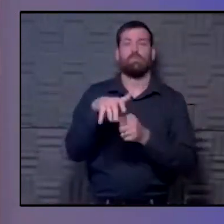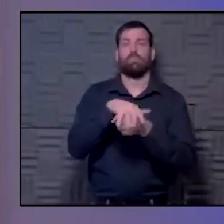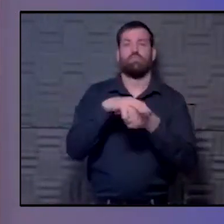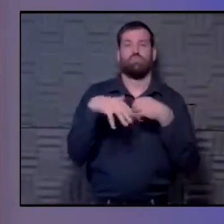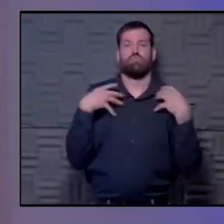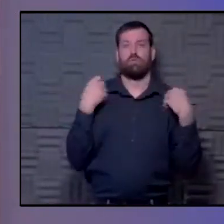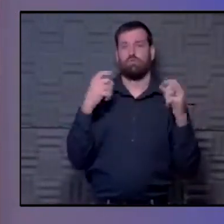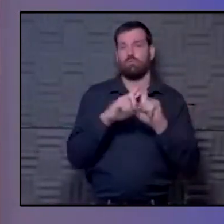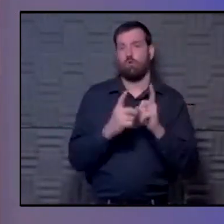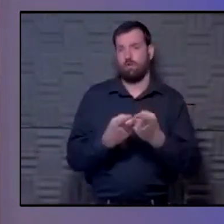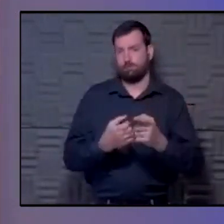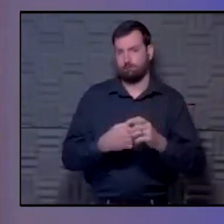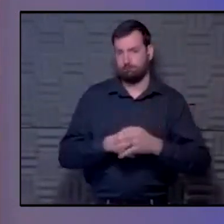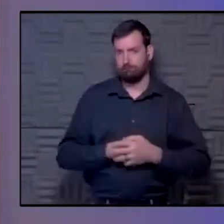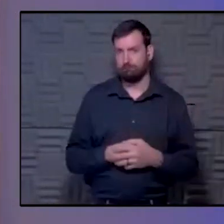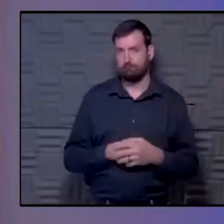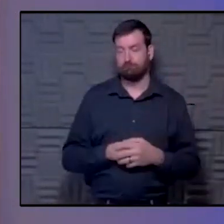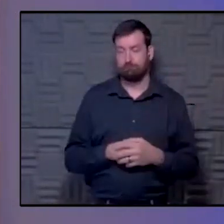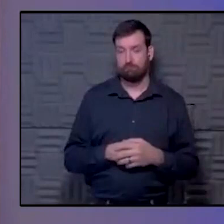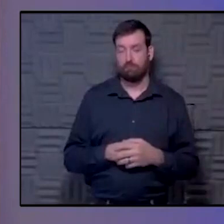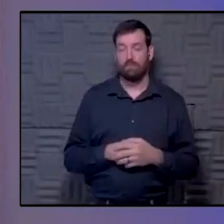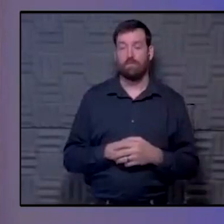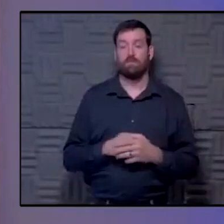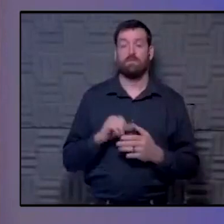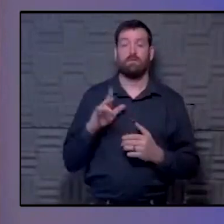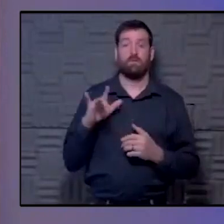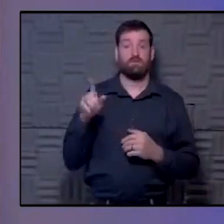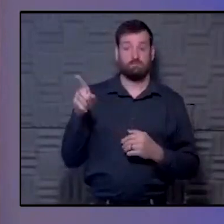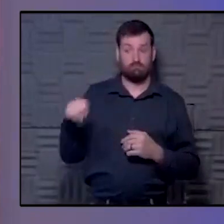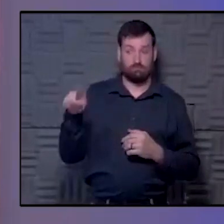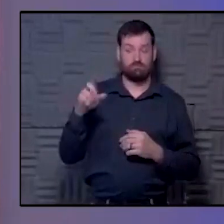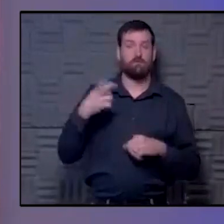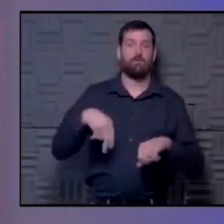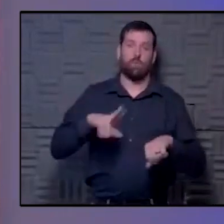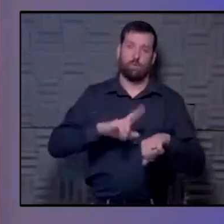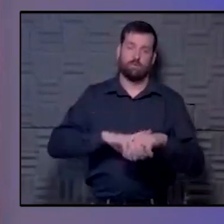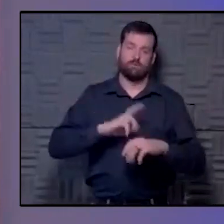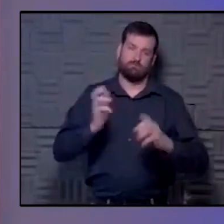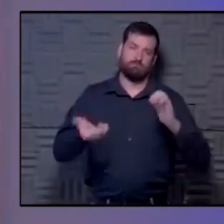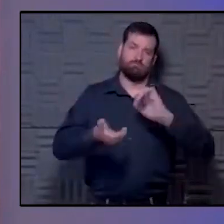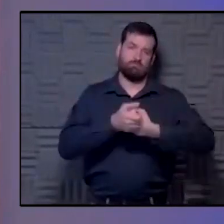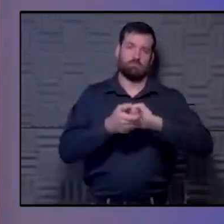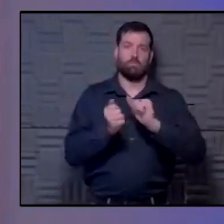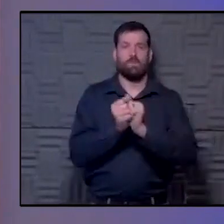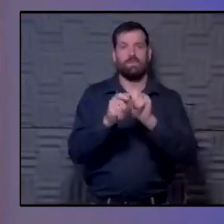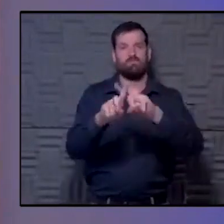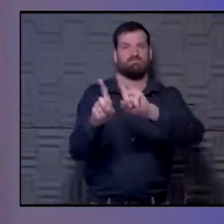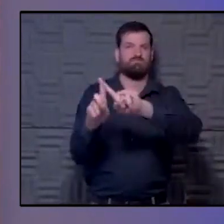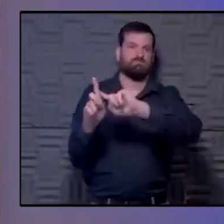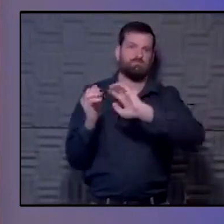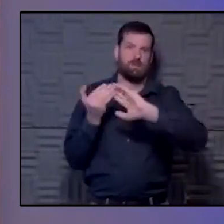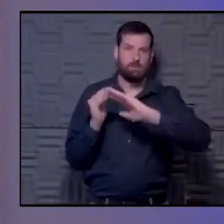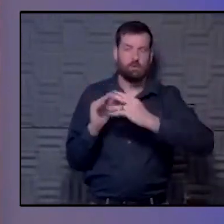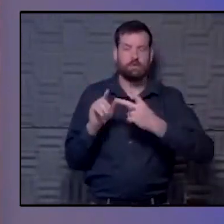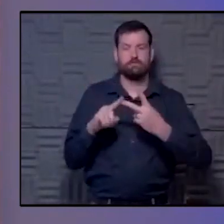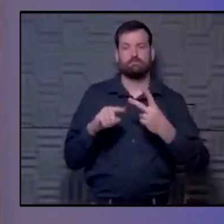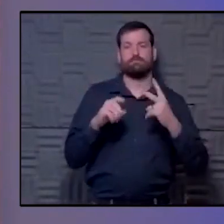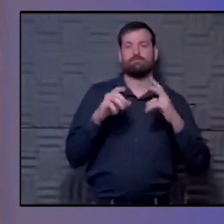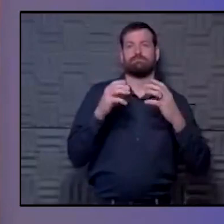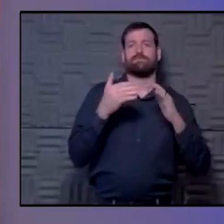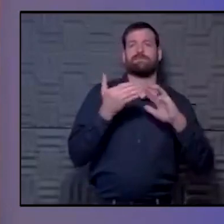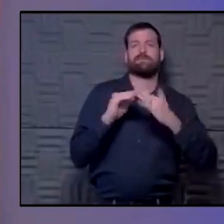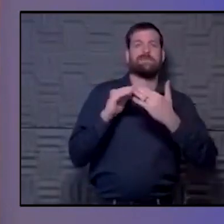health departments, and they are working, of course, with communities, the city manager and the